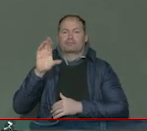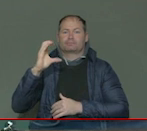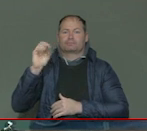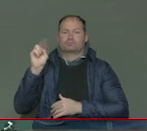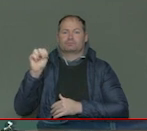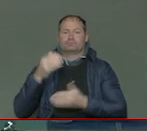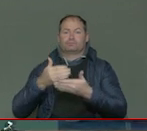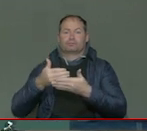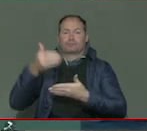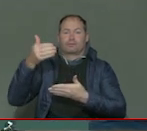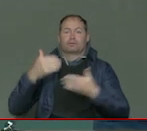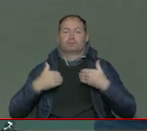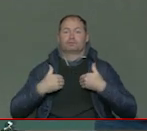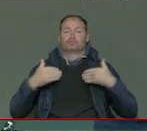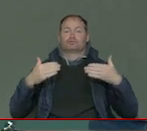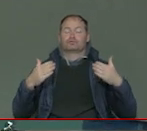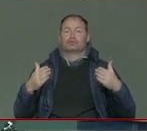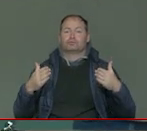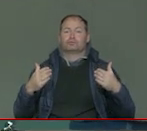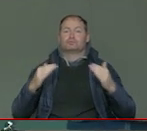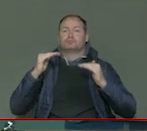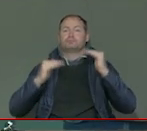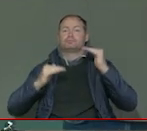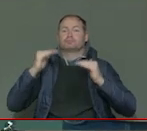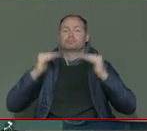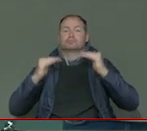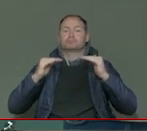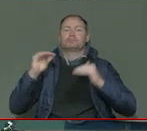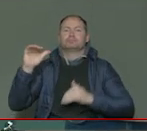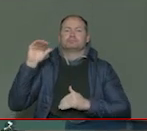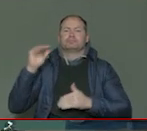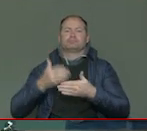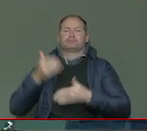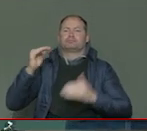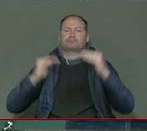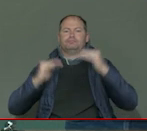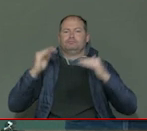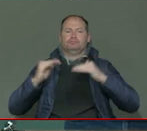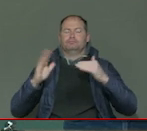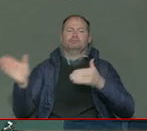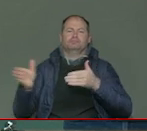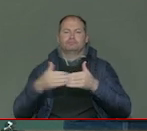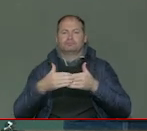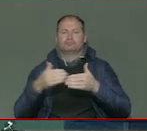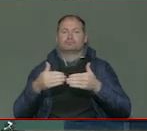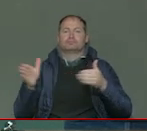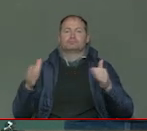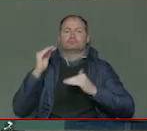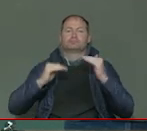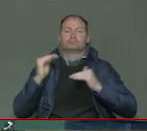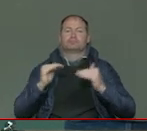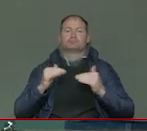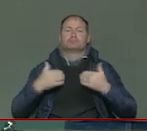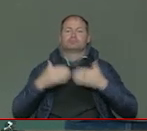starts with the balance of my bank statement. Opening or closing balance?